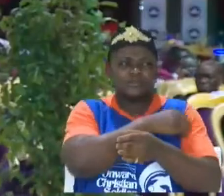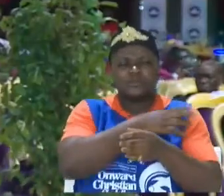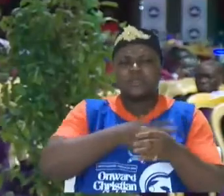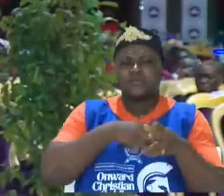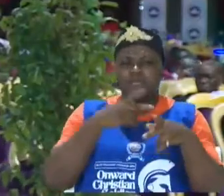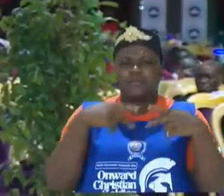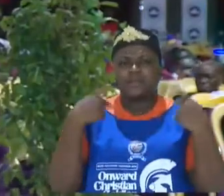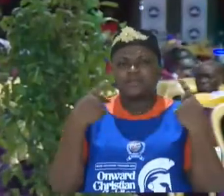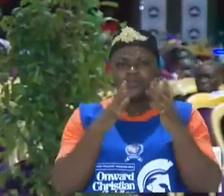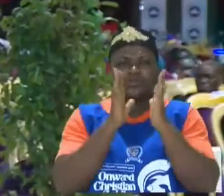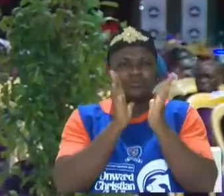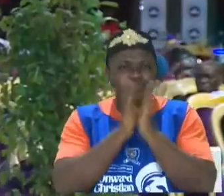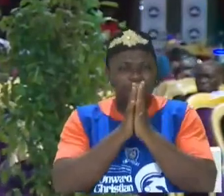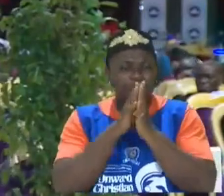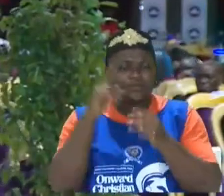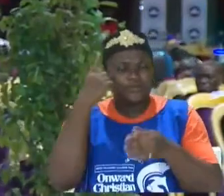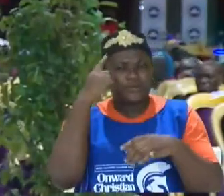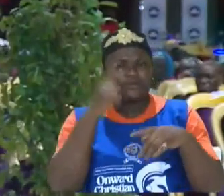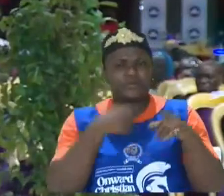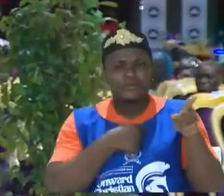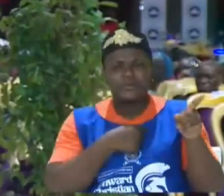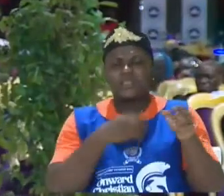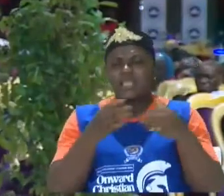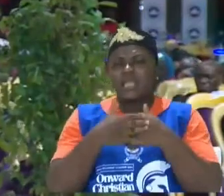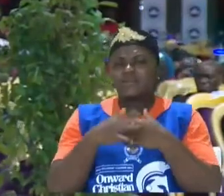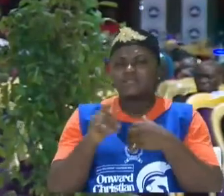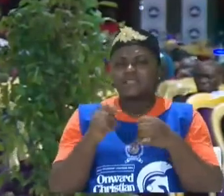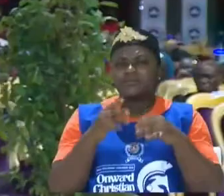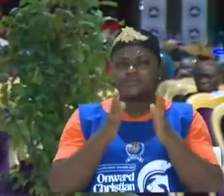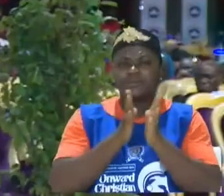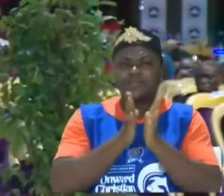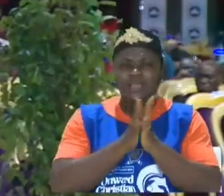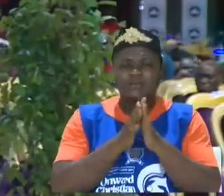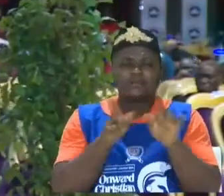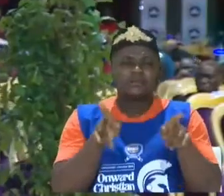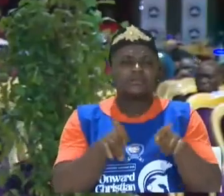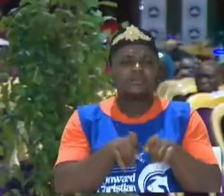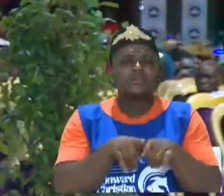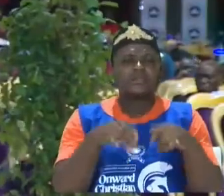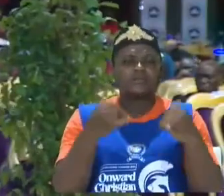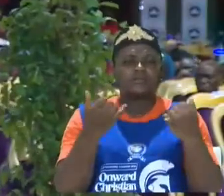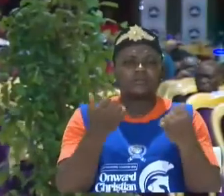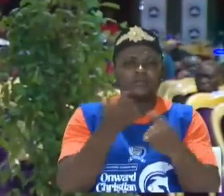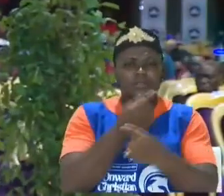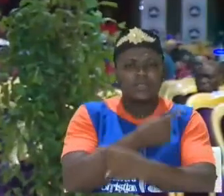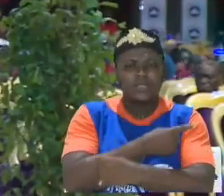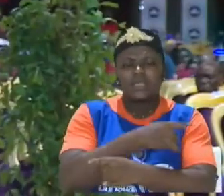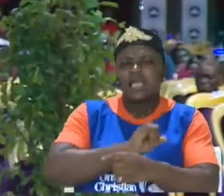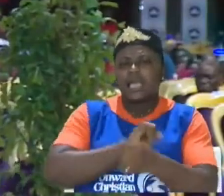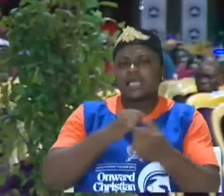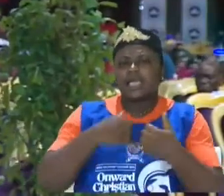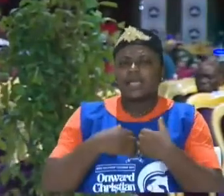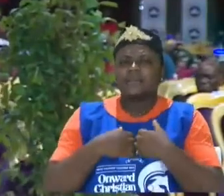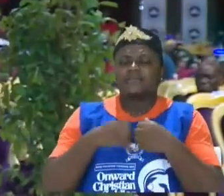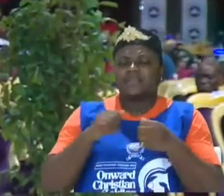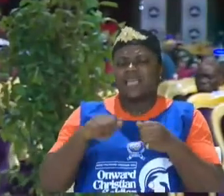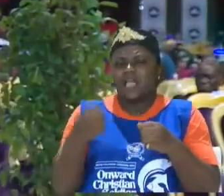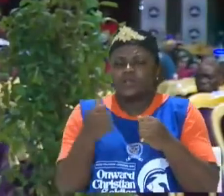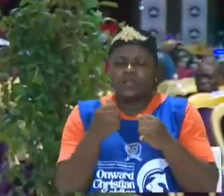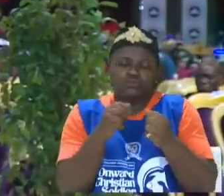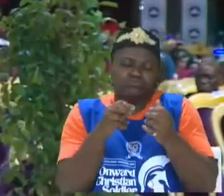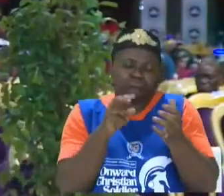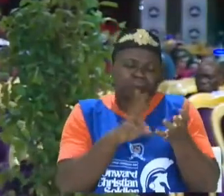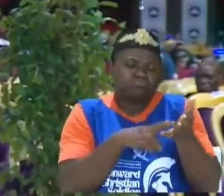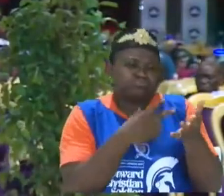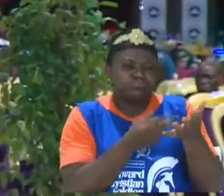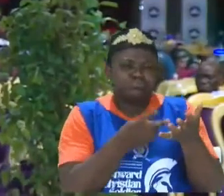pray for me. After the prayer, same day, I had another seizure. So,